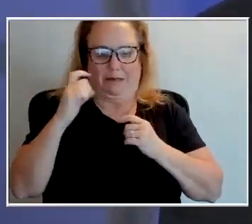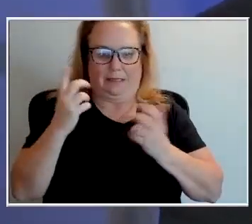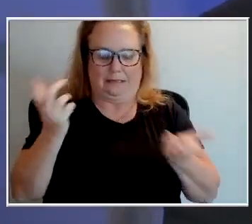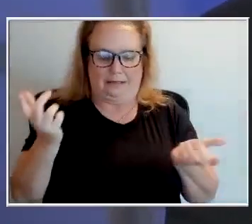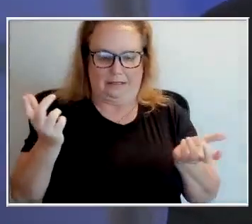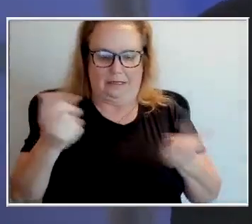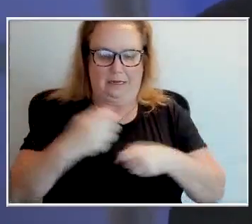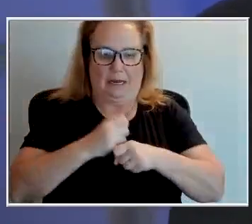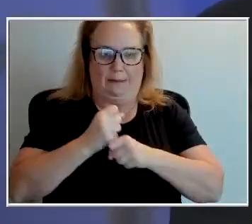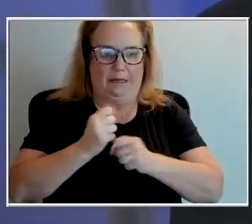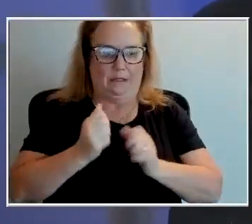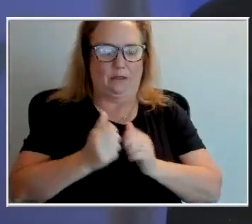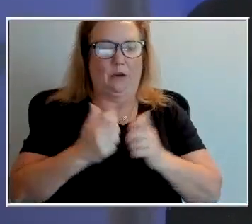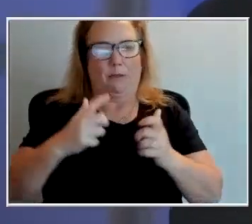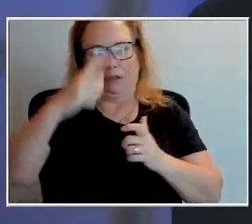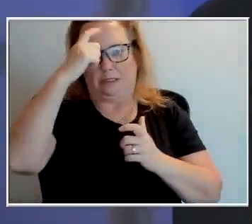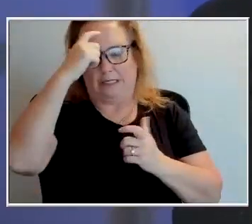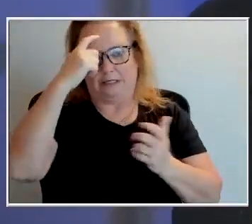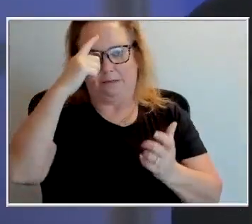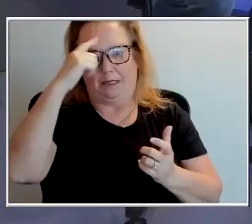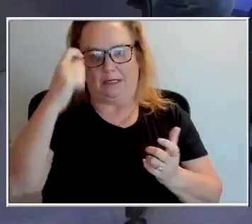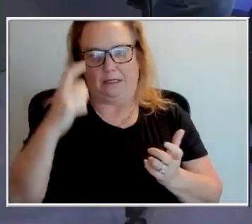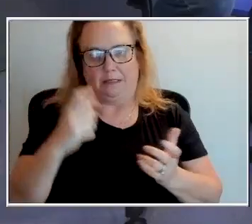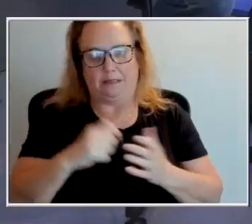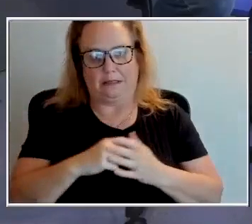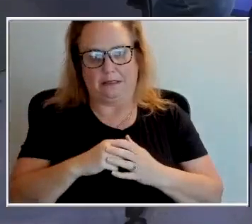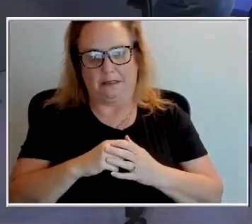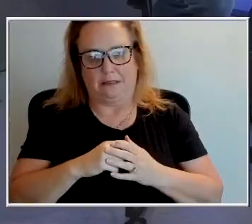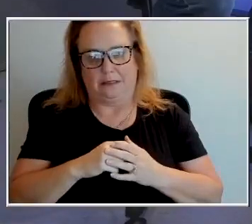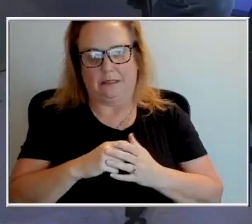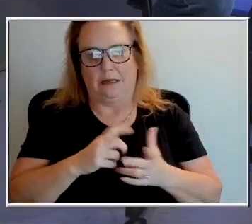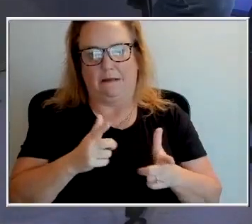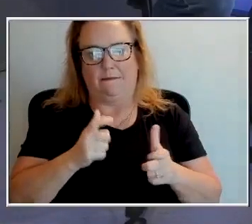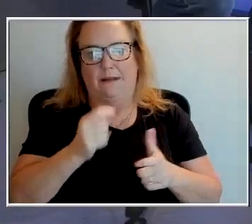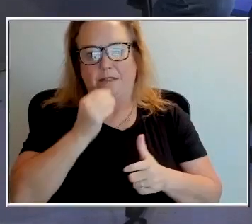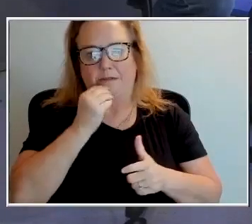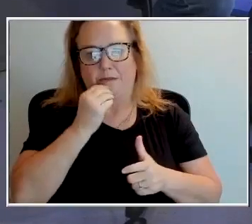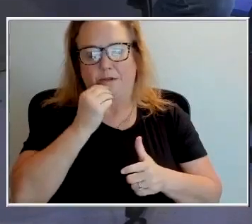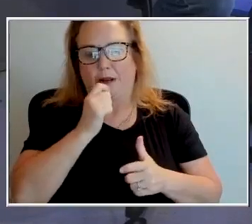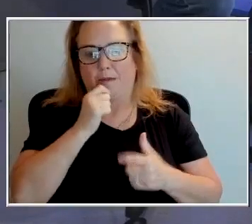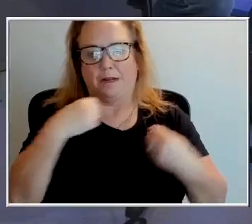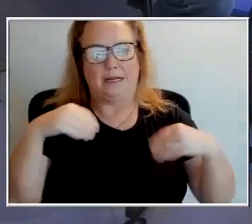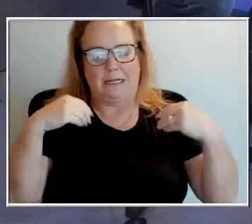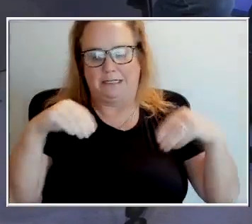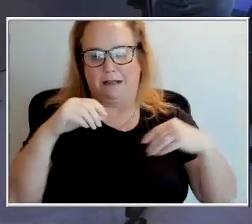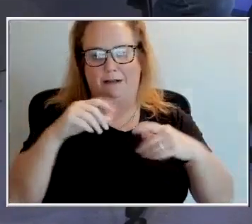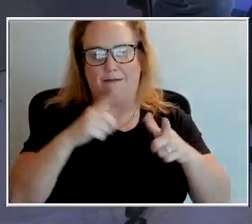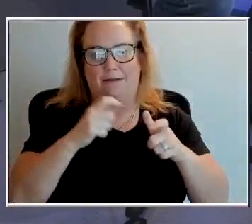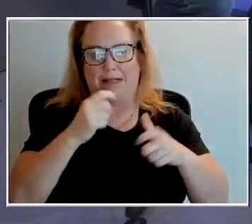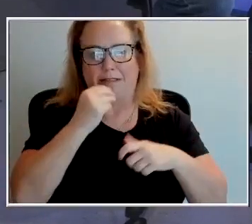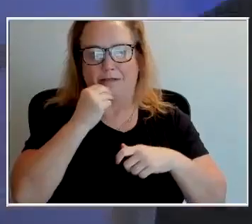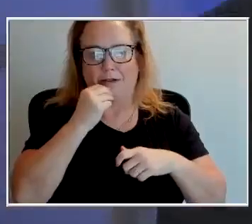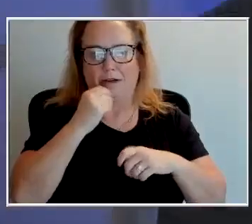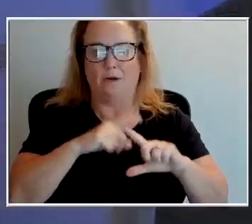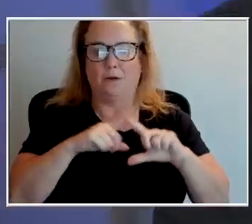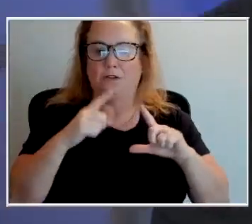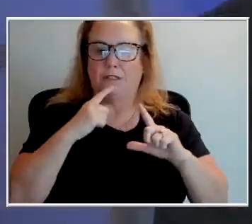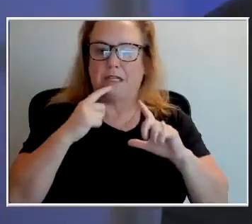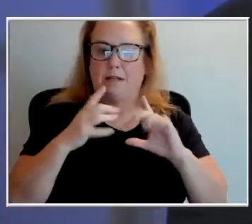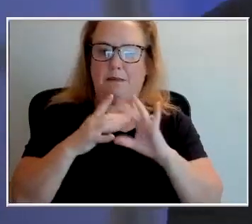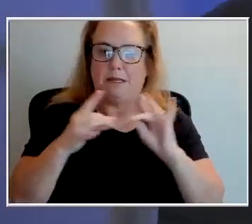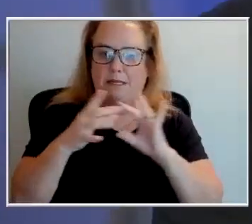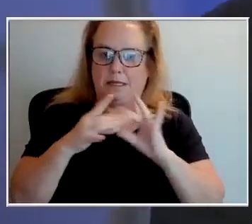so much sense because I go back to like fast food, but I'm not going to name any vendors. Yeah. And so what she's telling me as a portion